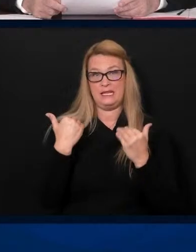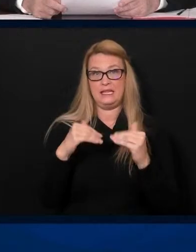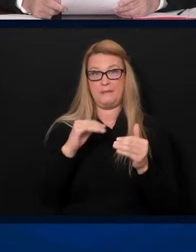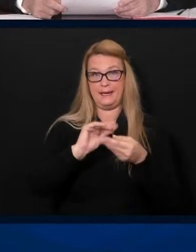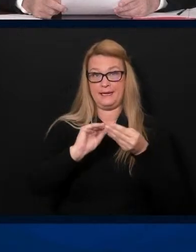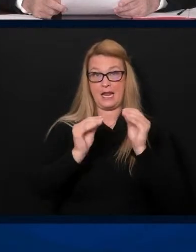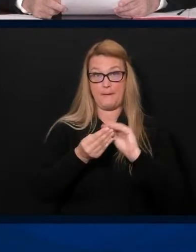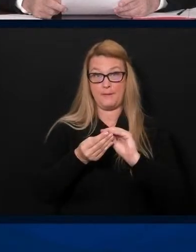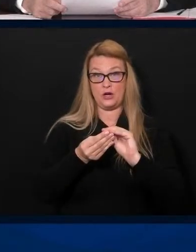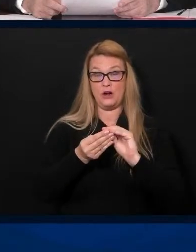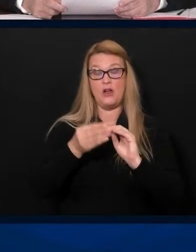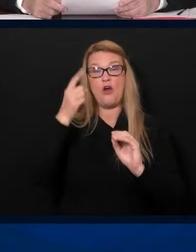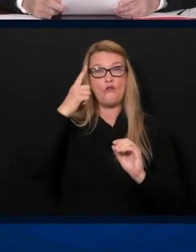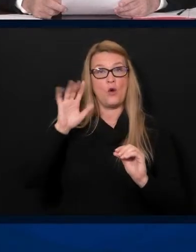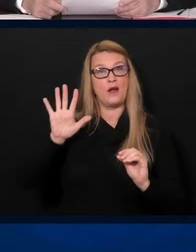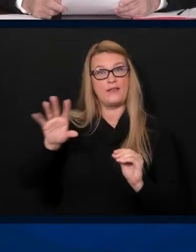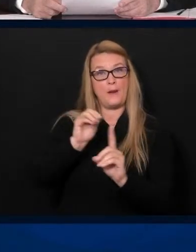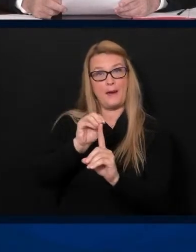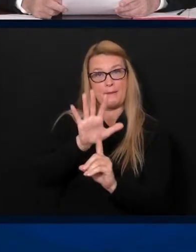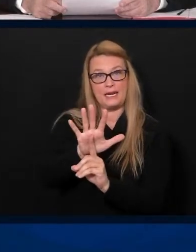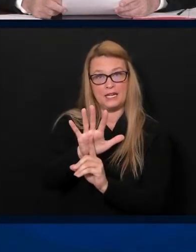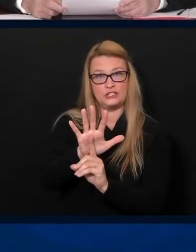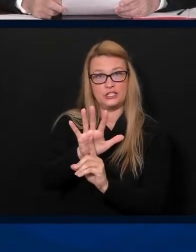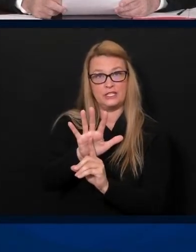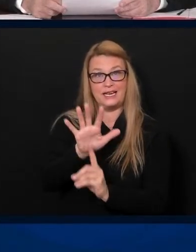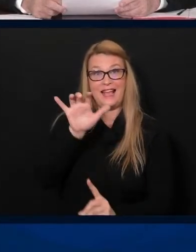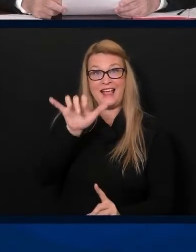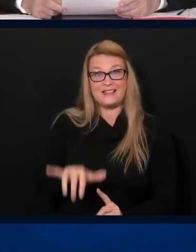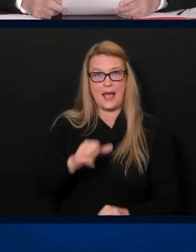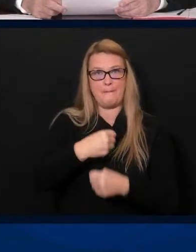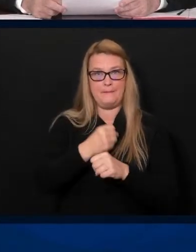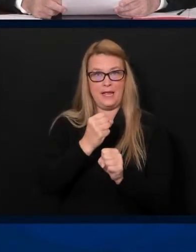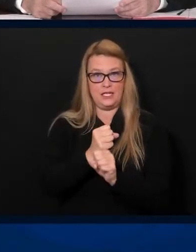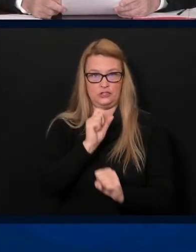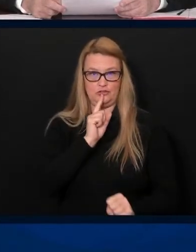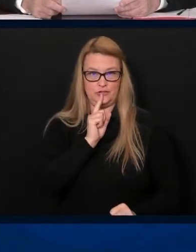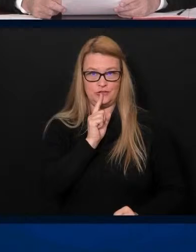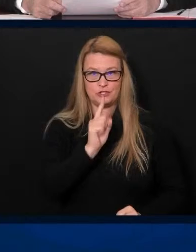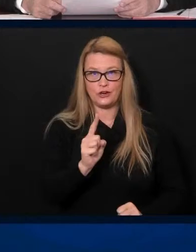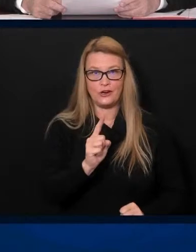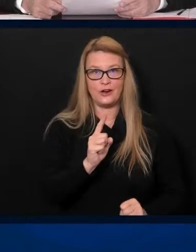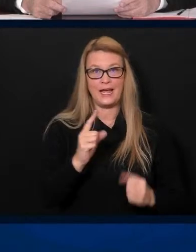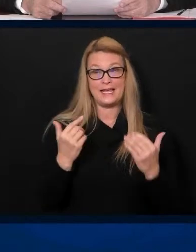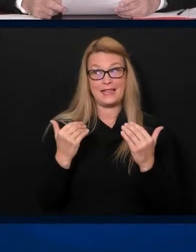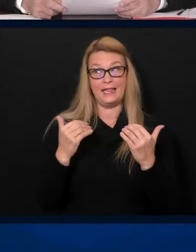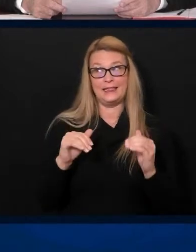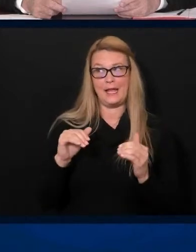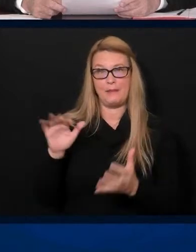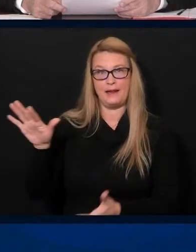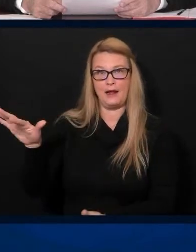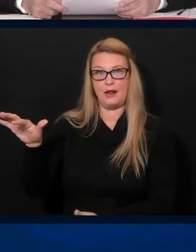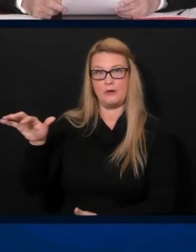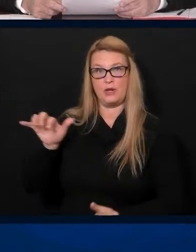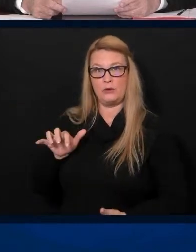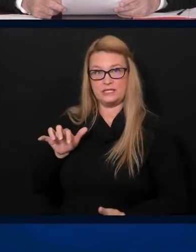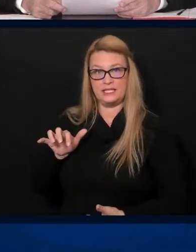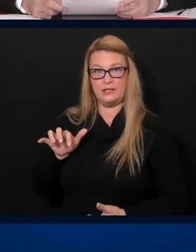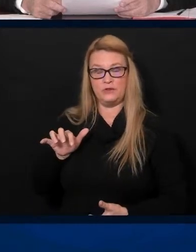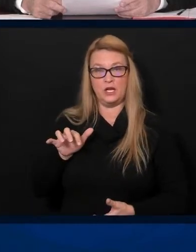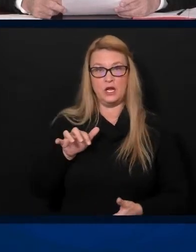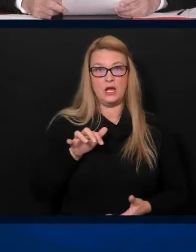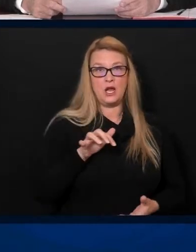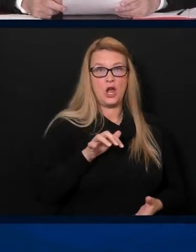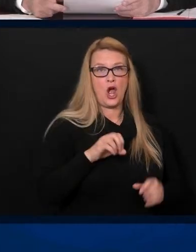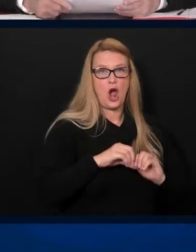doses based on population. This will make sure that our limited supply of COVID vaccines